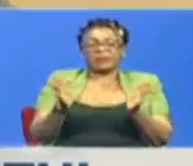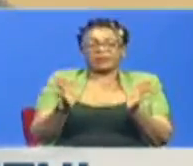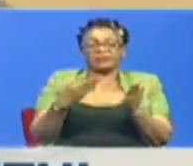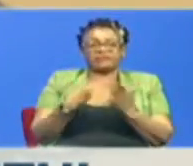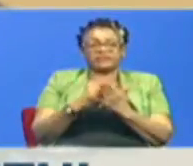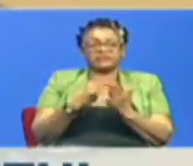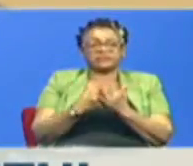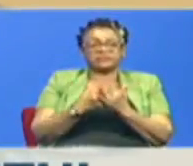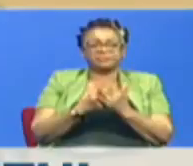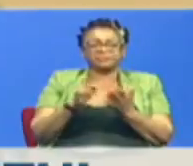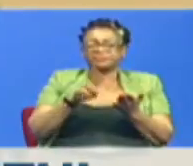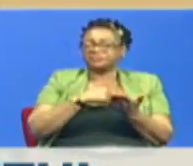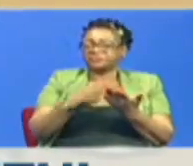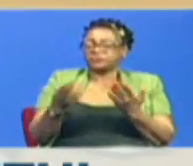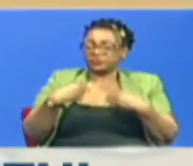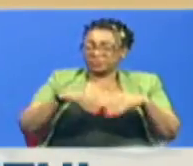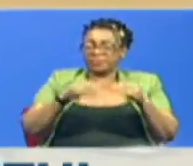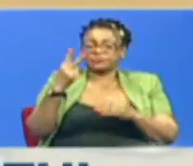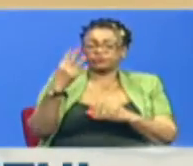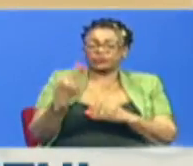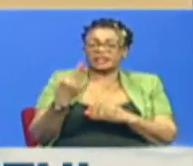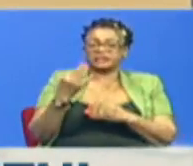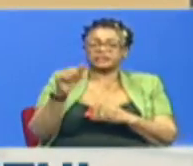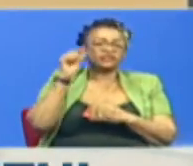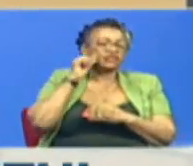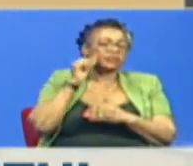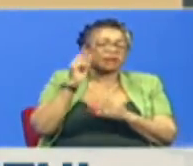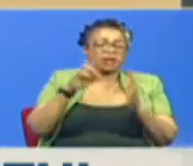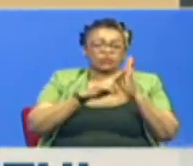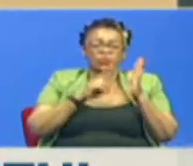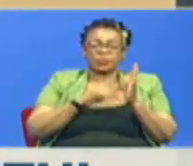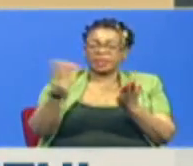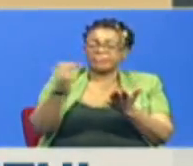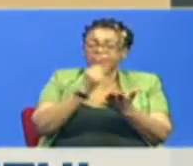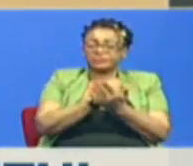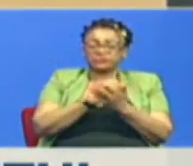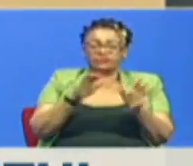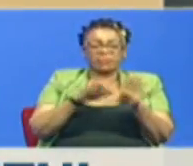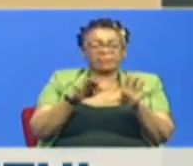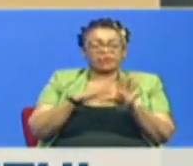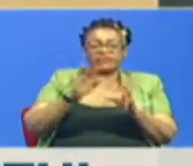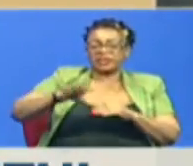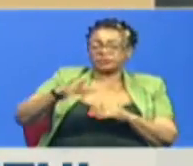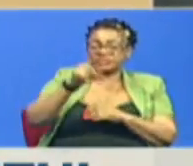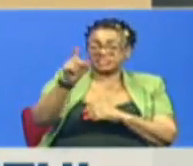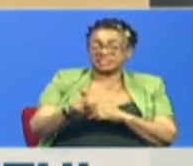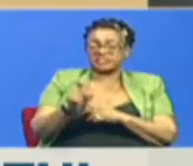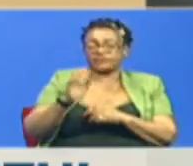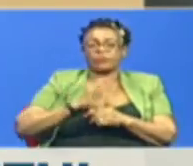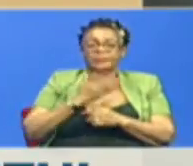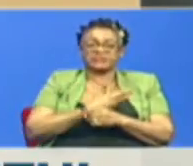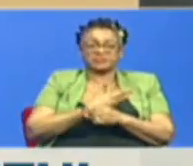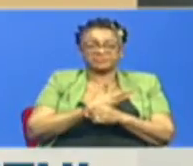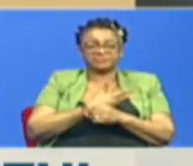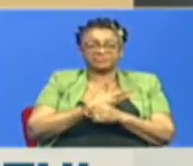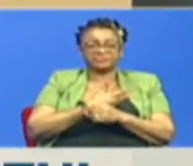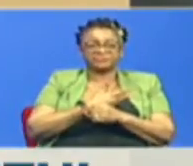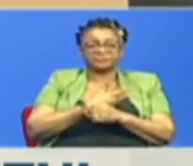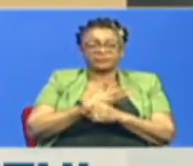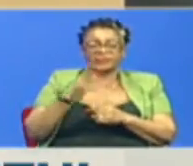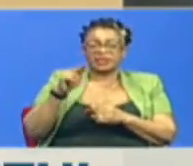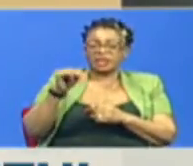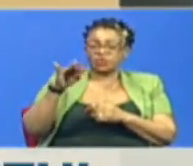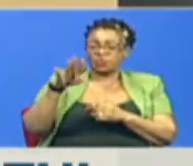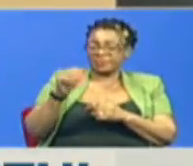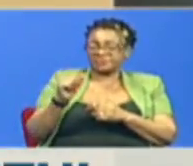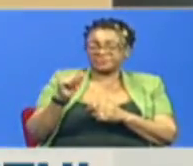to comply with the two-thirds gender rule in the appointments of members of the county executive committee. Nayoma